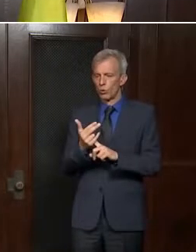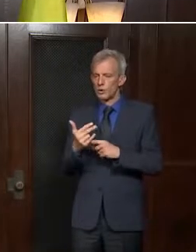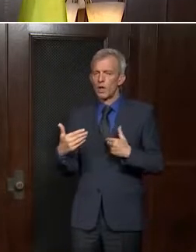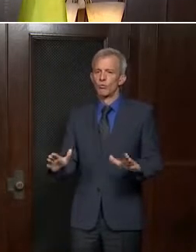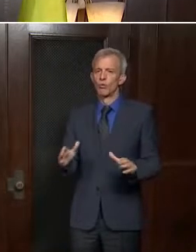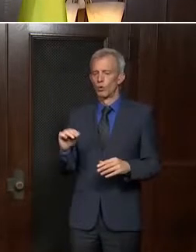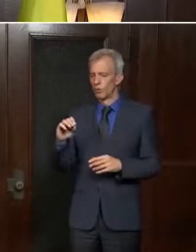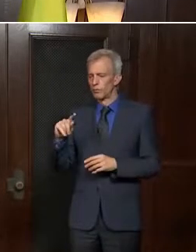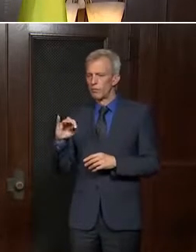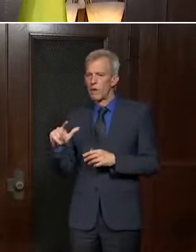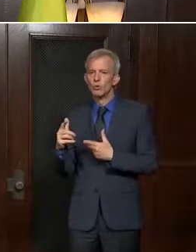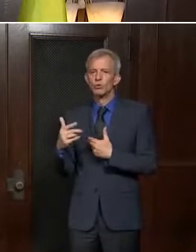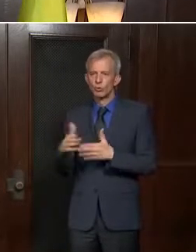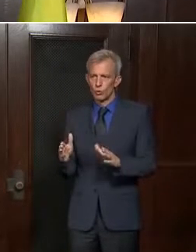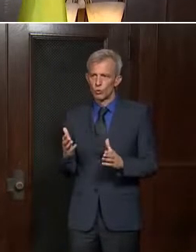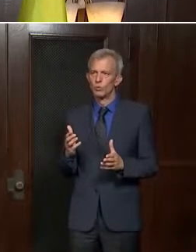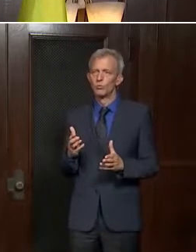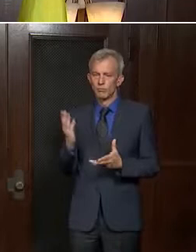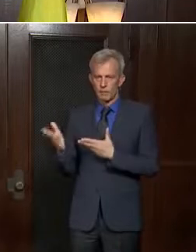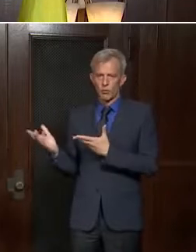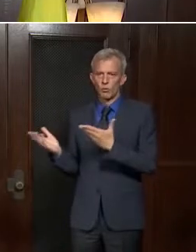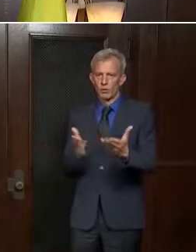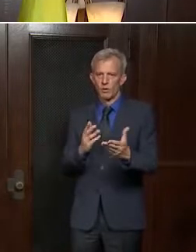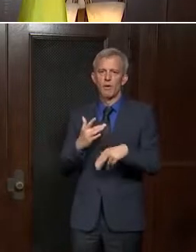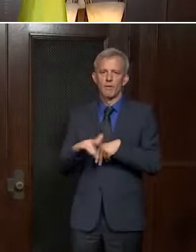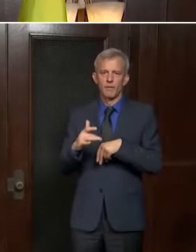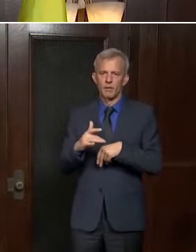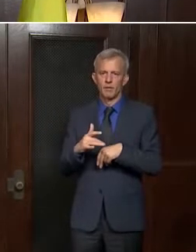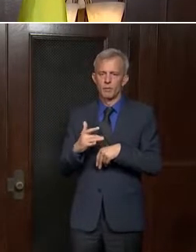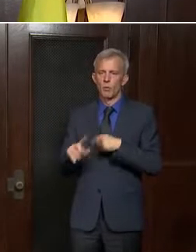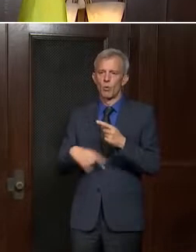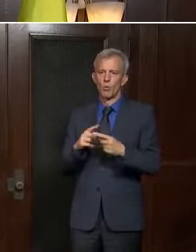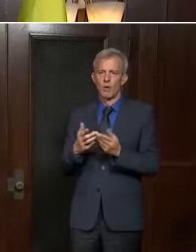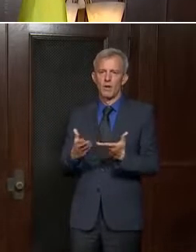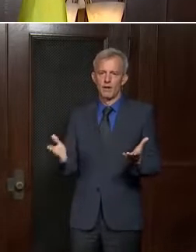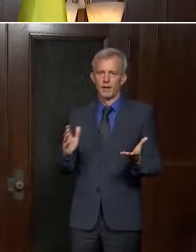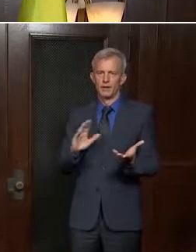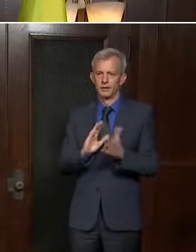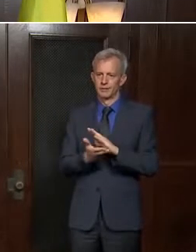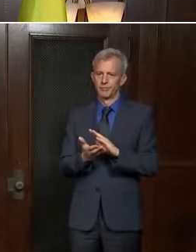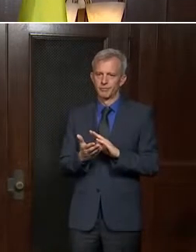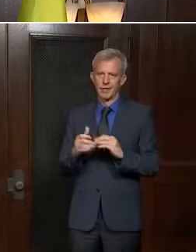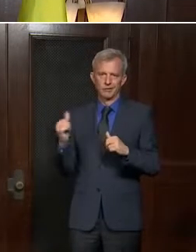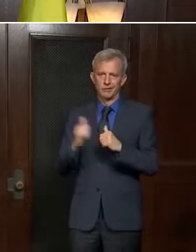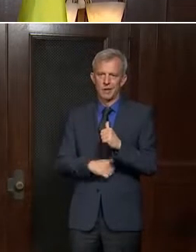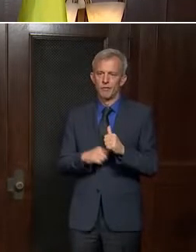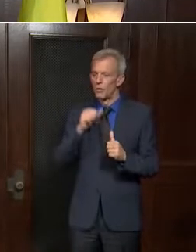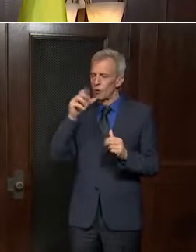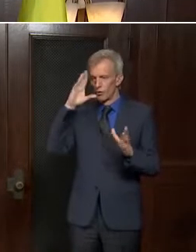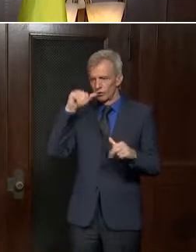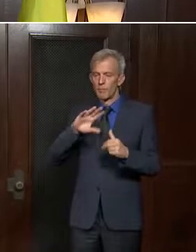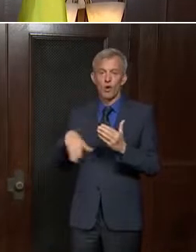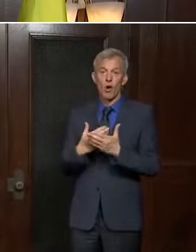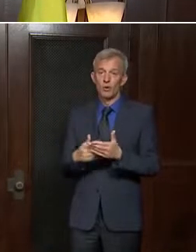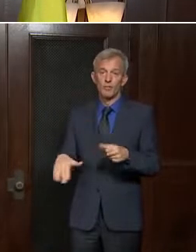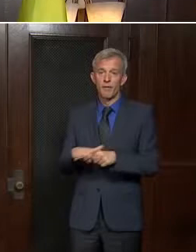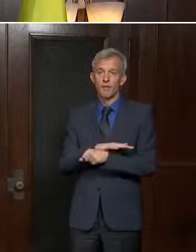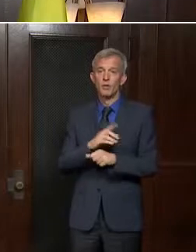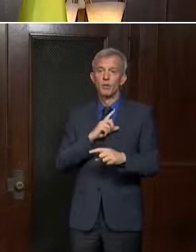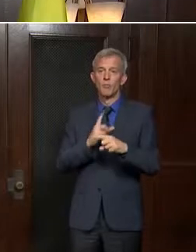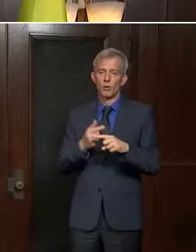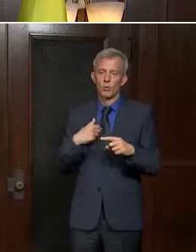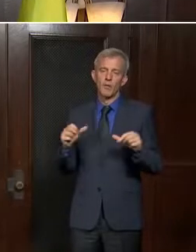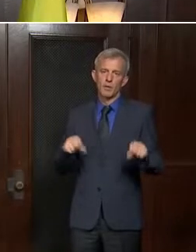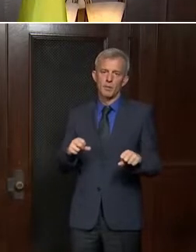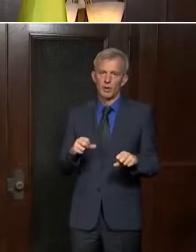they move them, and these are available for when things get tough. So don't expect them all to be filled. And we also have ability to put people in